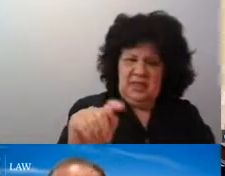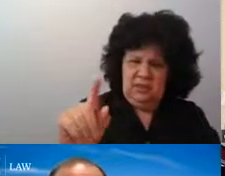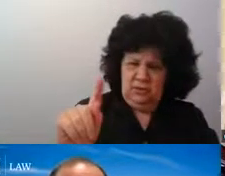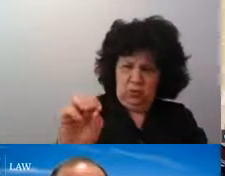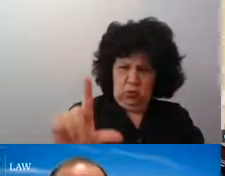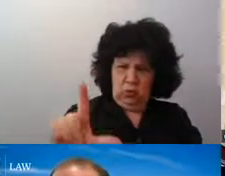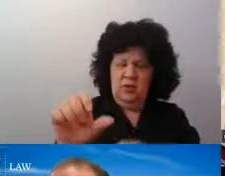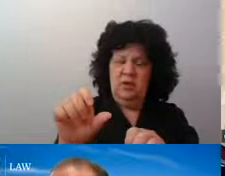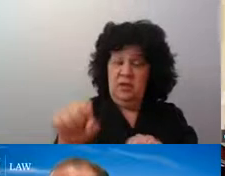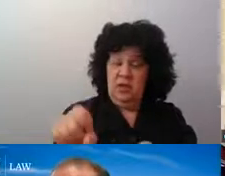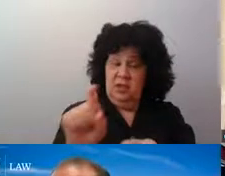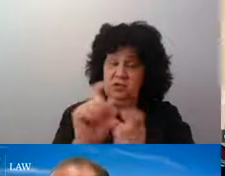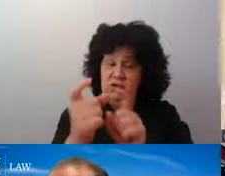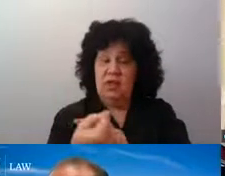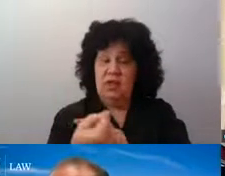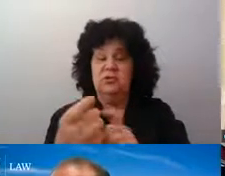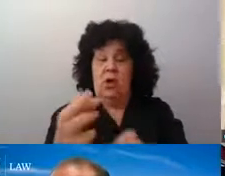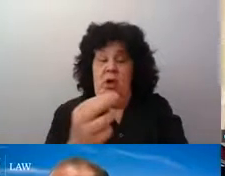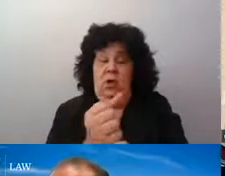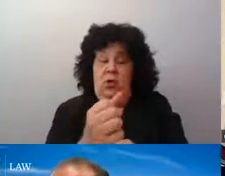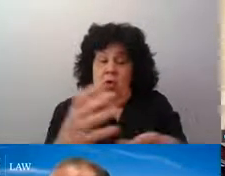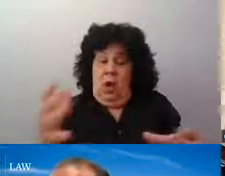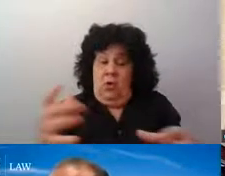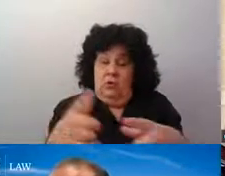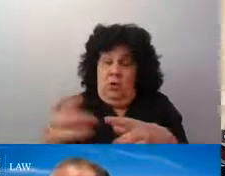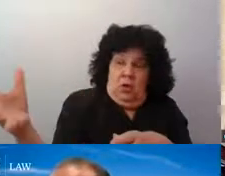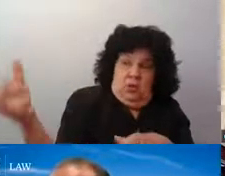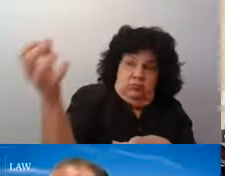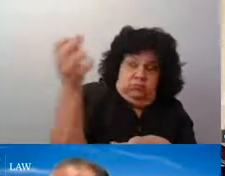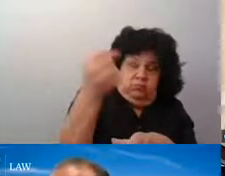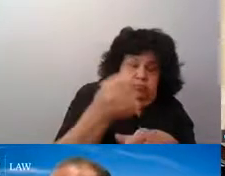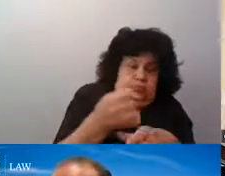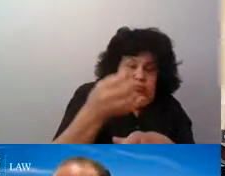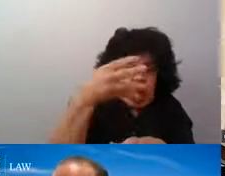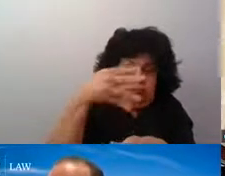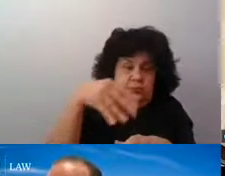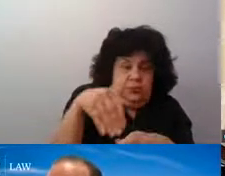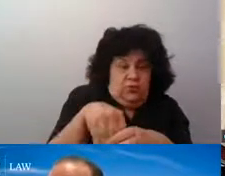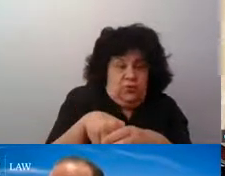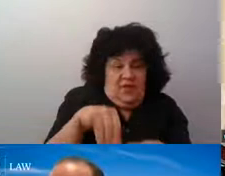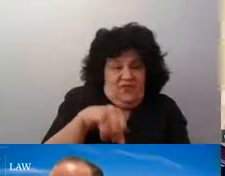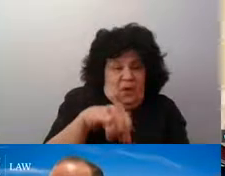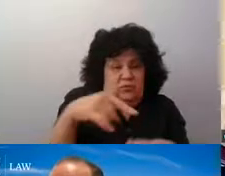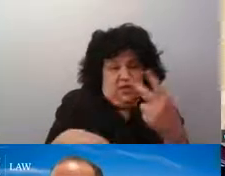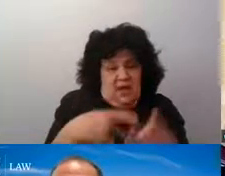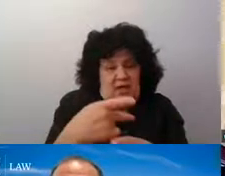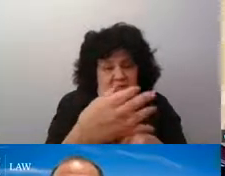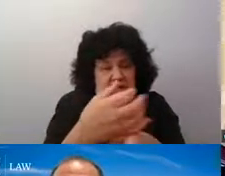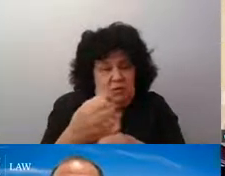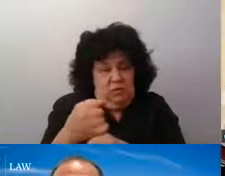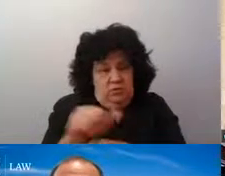change or grow to encompass those types of acquisition practices? Yeah, you point out